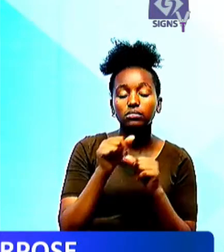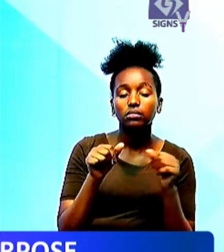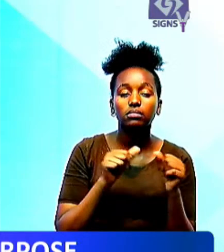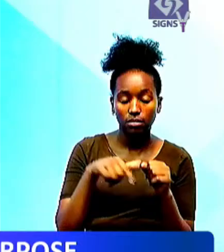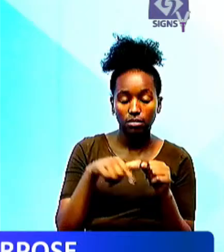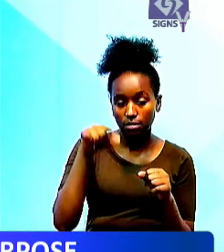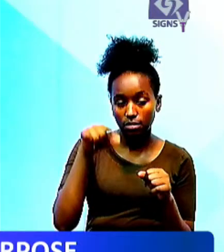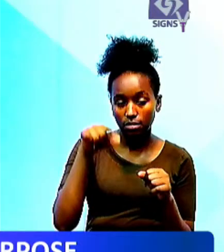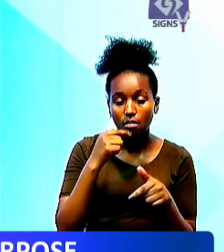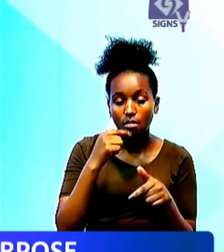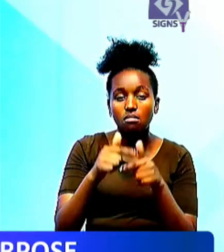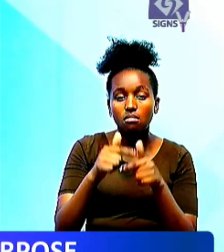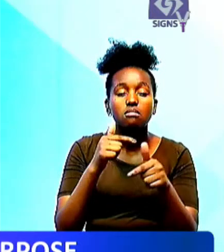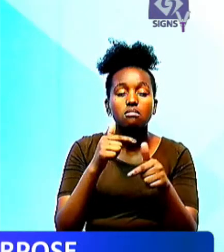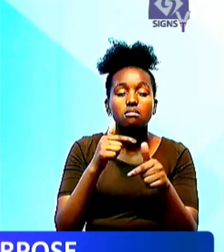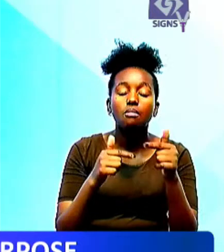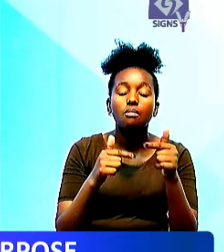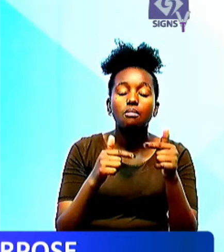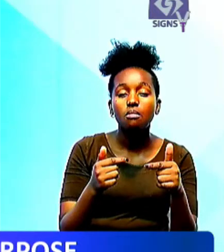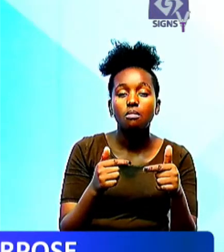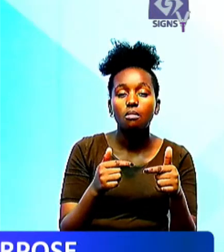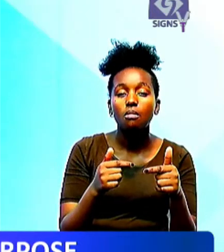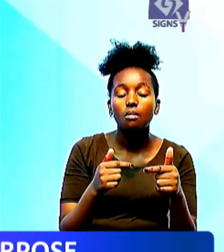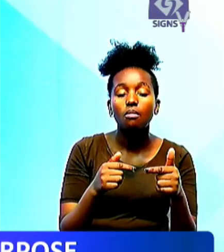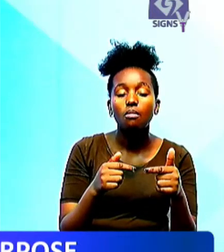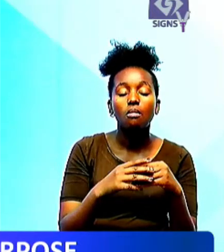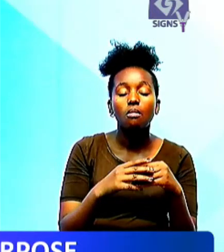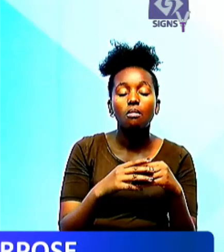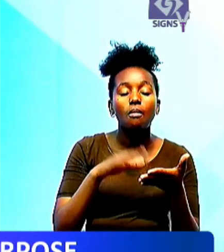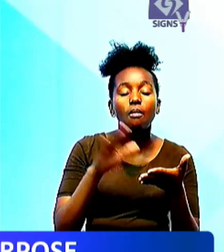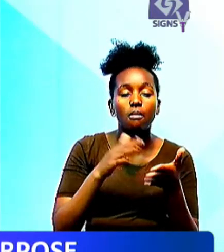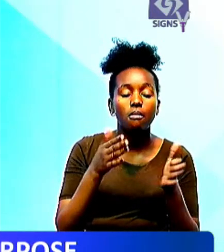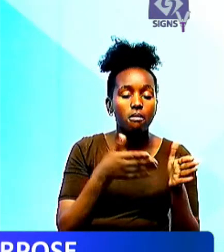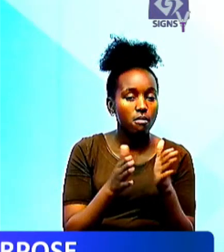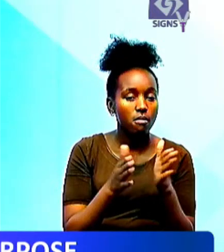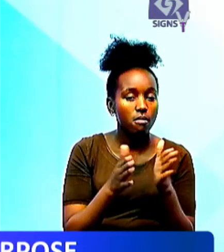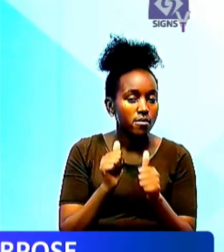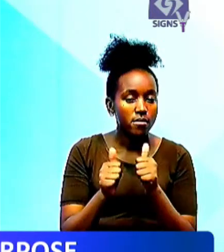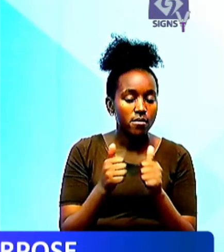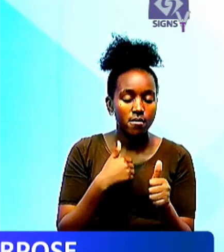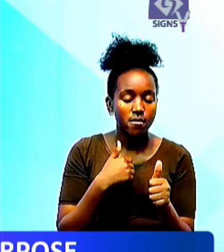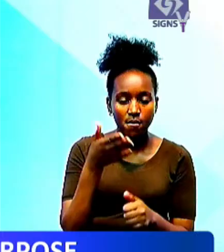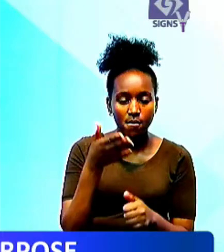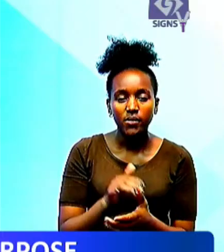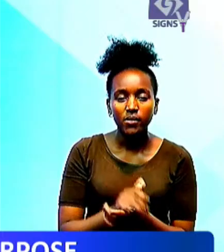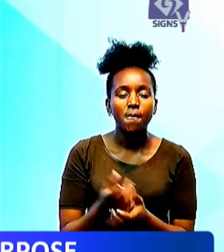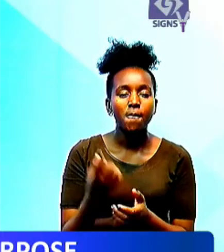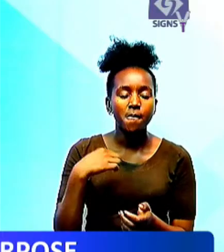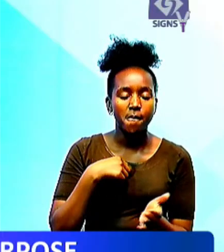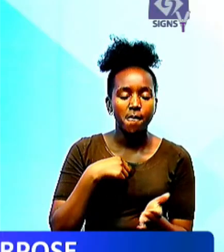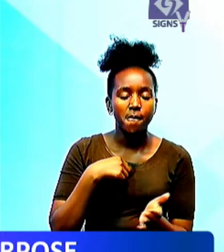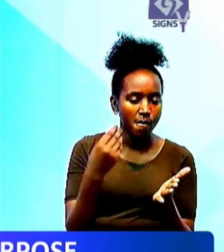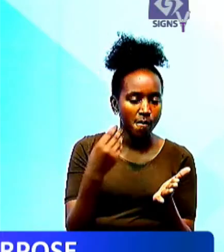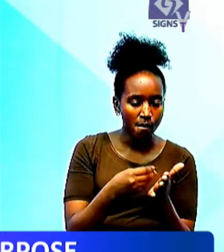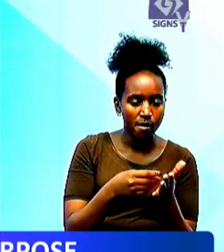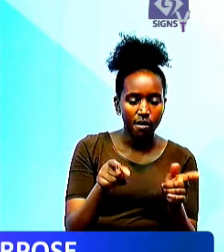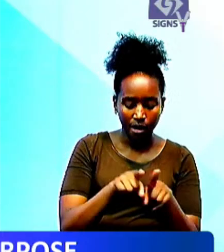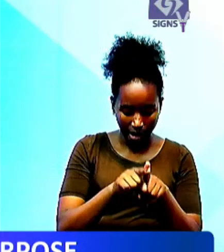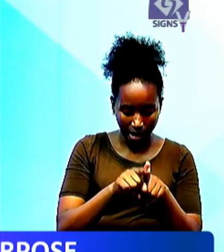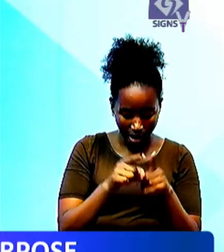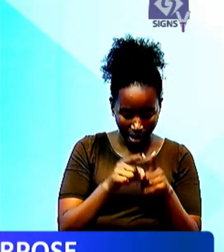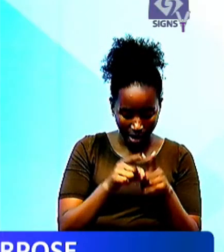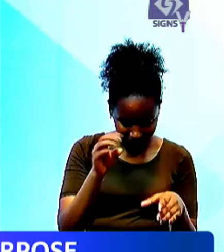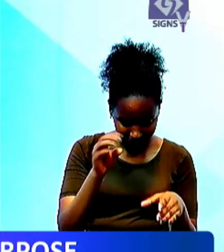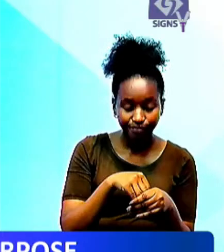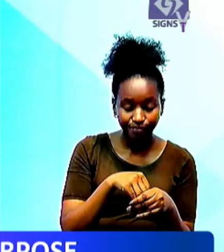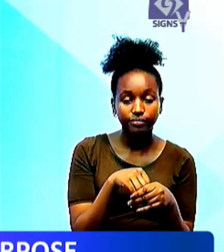in the market. So these are opportunities, and these are the opportunities that we now partake. We buy now for our clients. The people who invest in like a fund, one